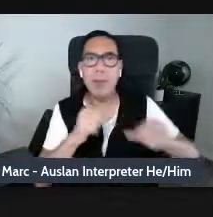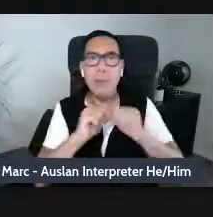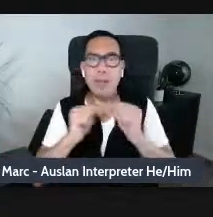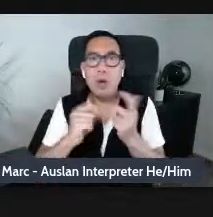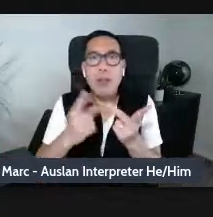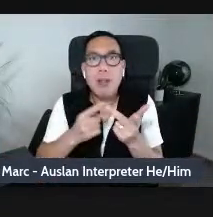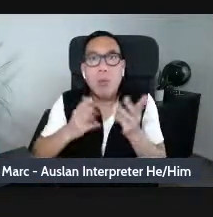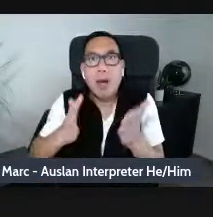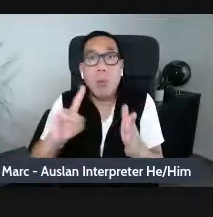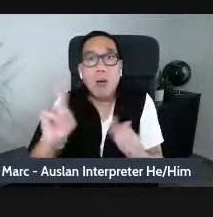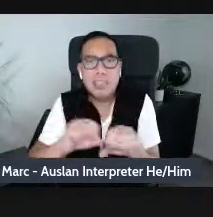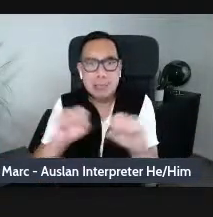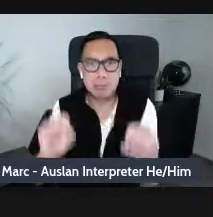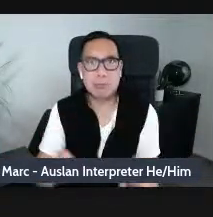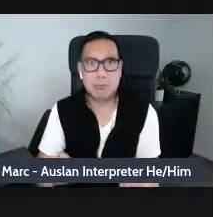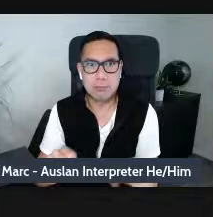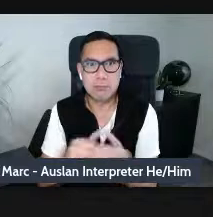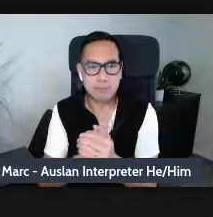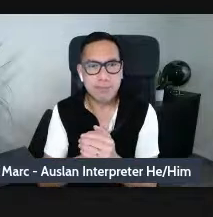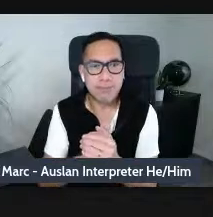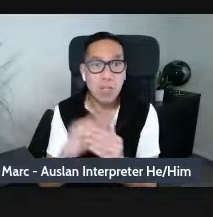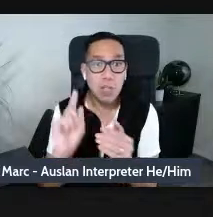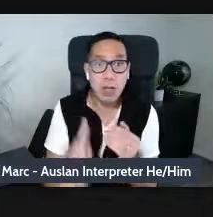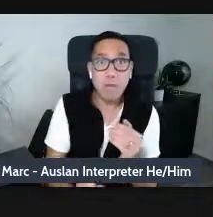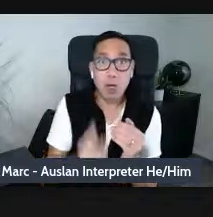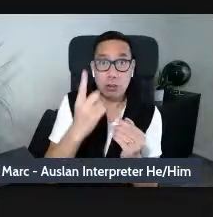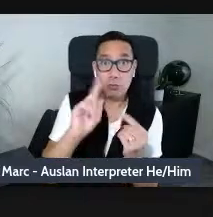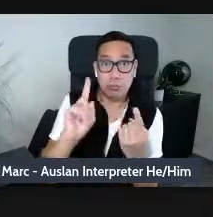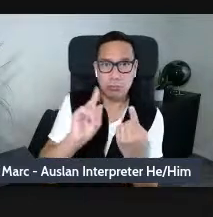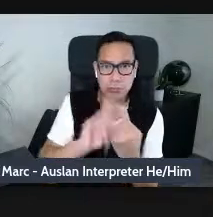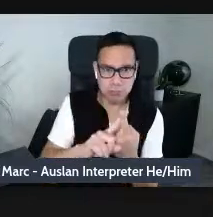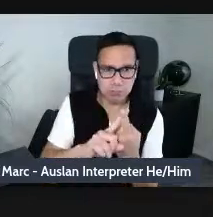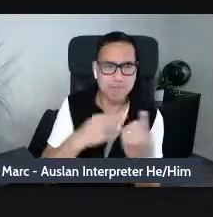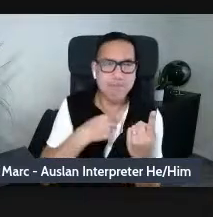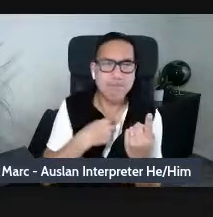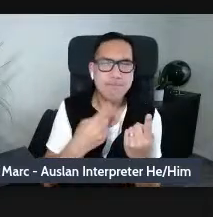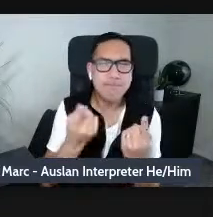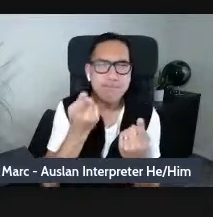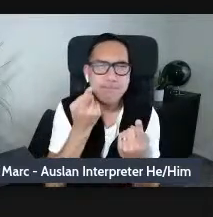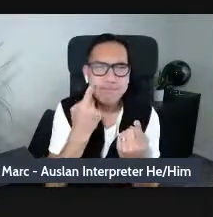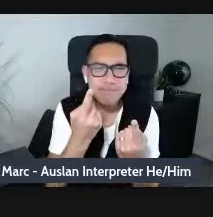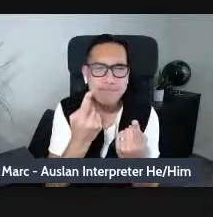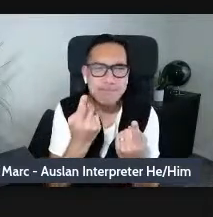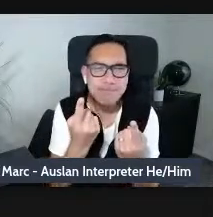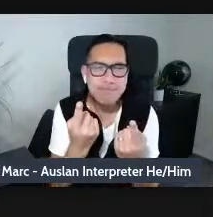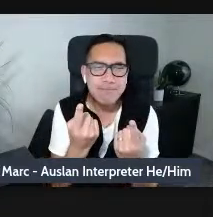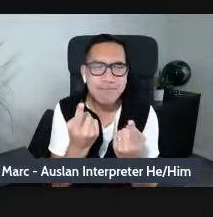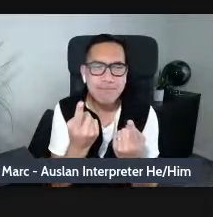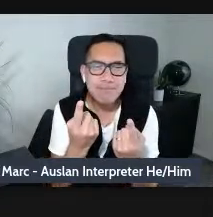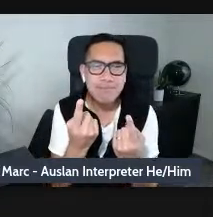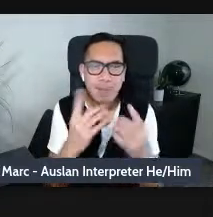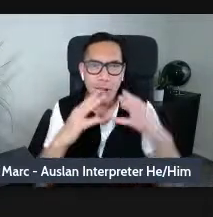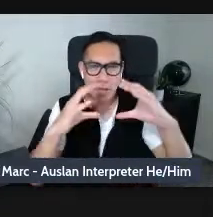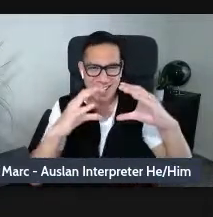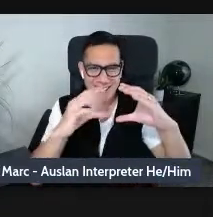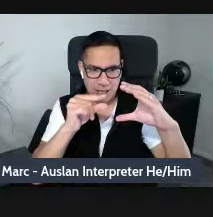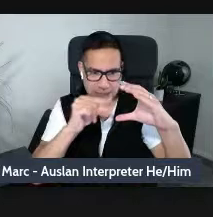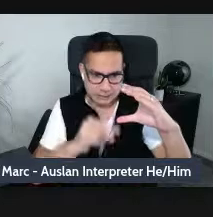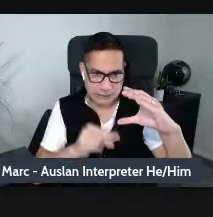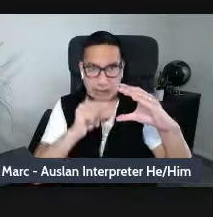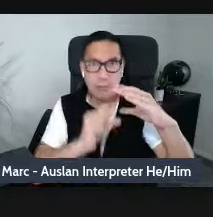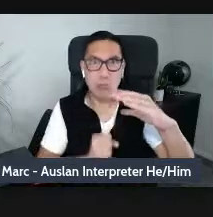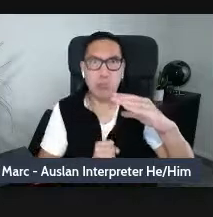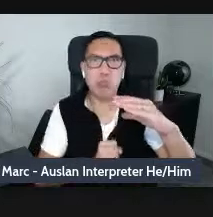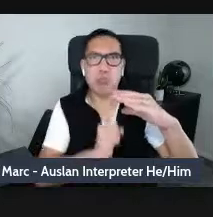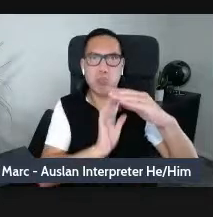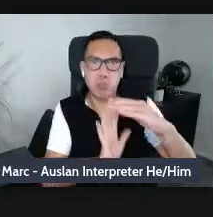And so the first thing I did was look at the pressure that was